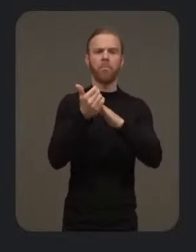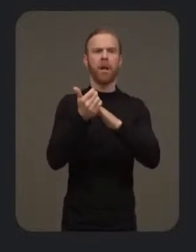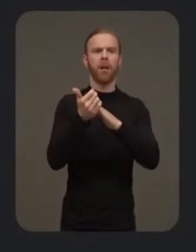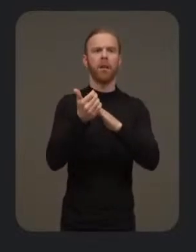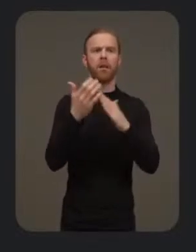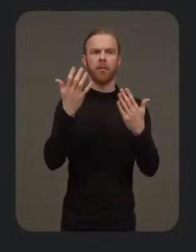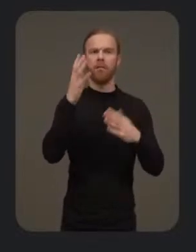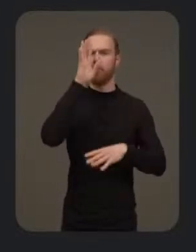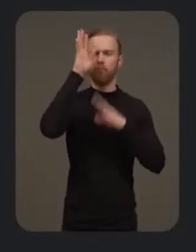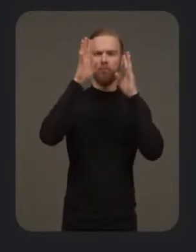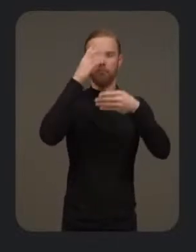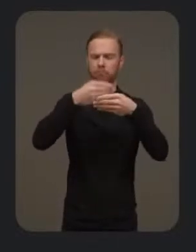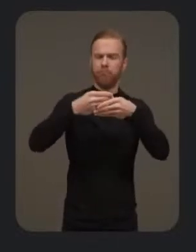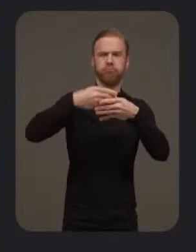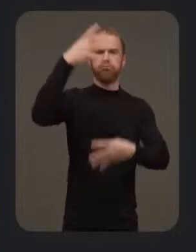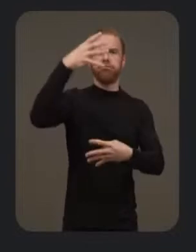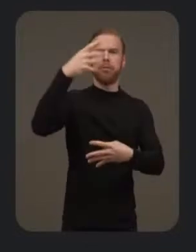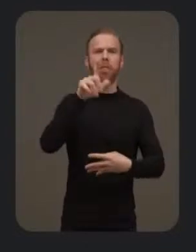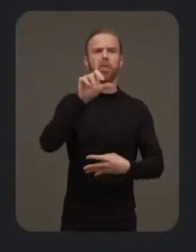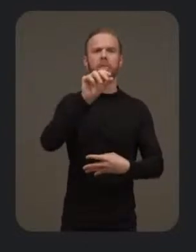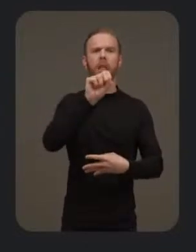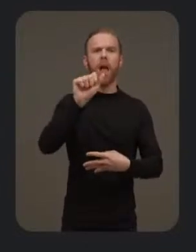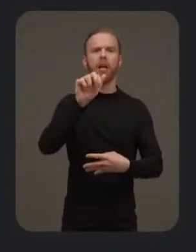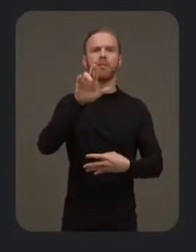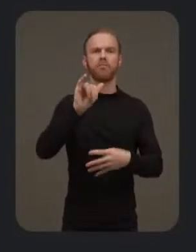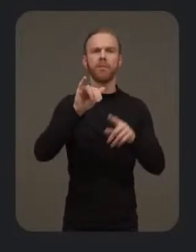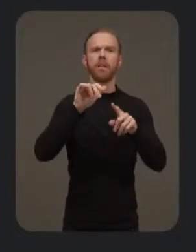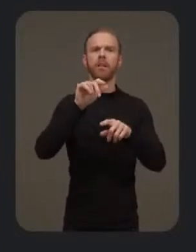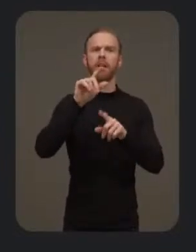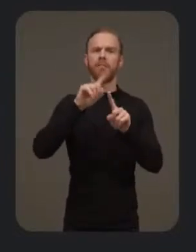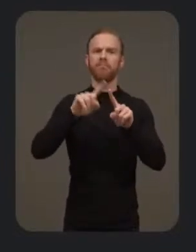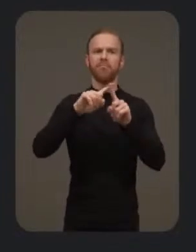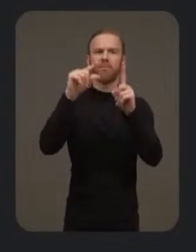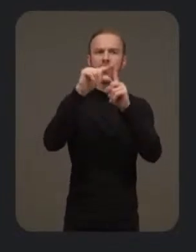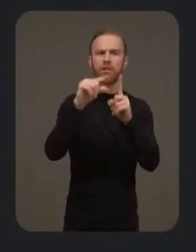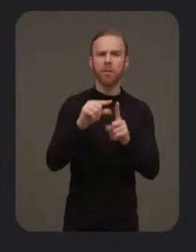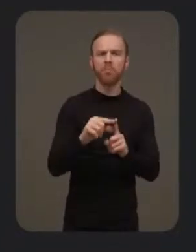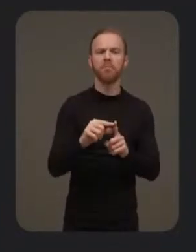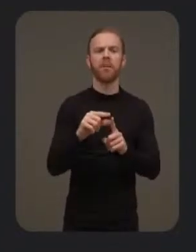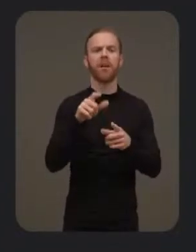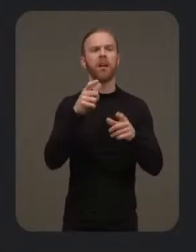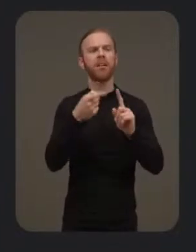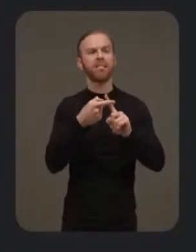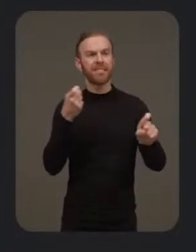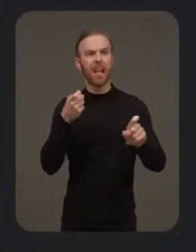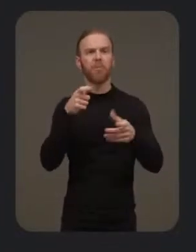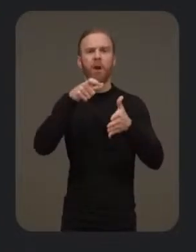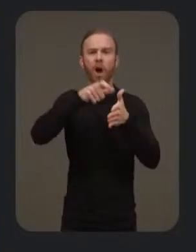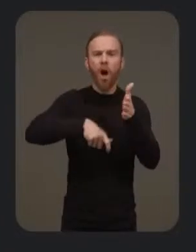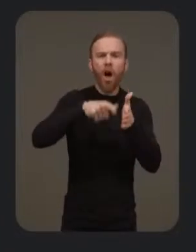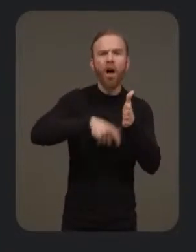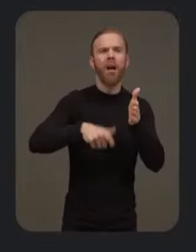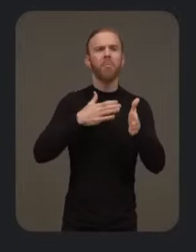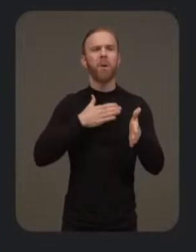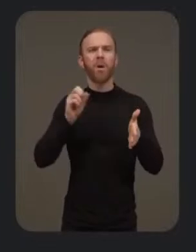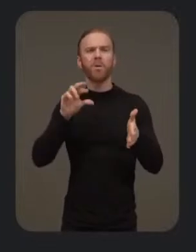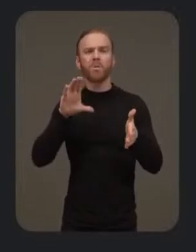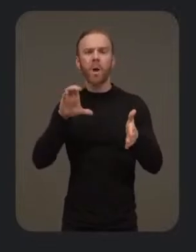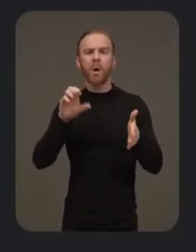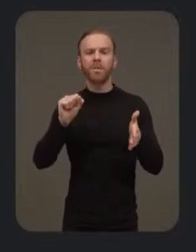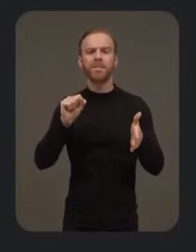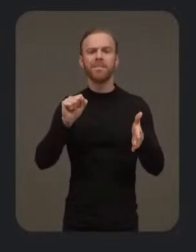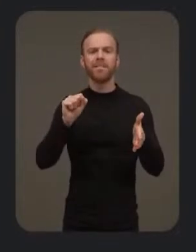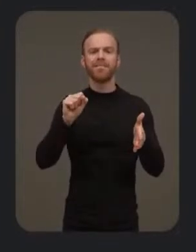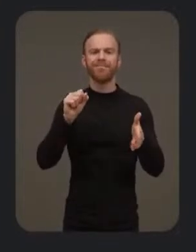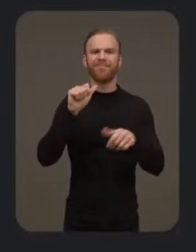a glossary associated with all the different notes and articles relating to Grace Hopper, the computer science history